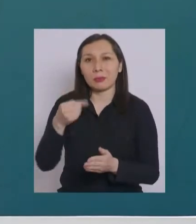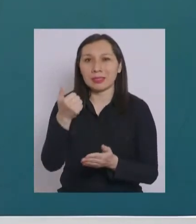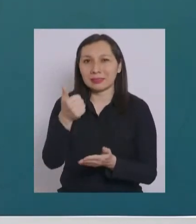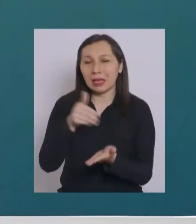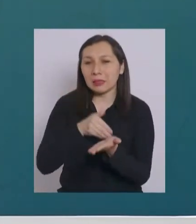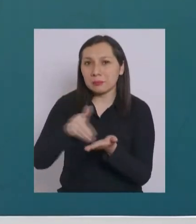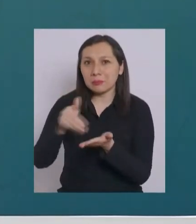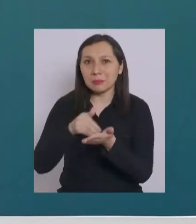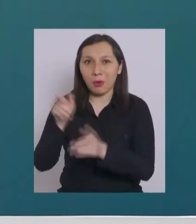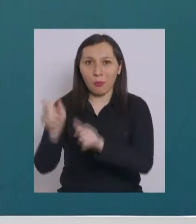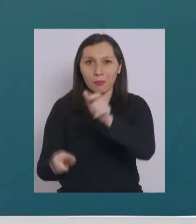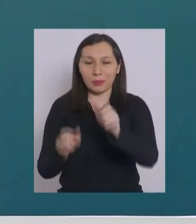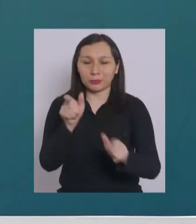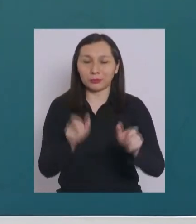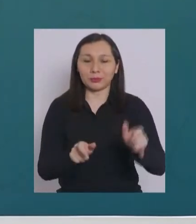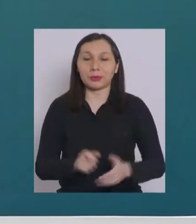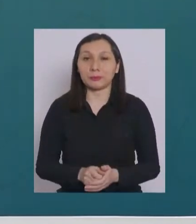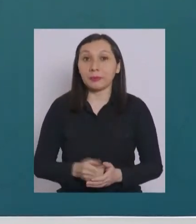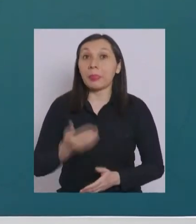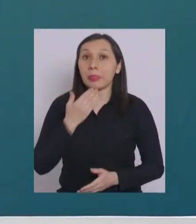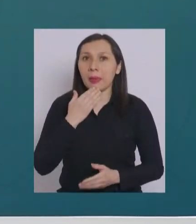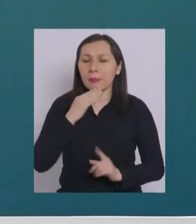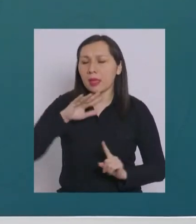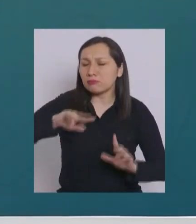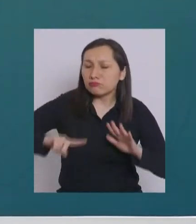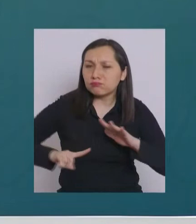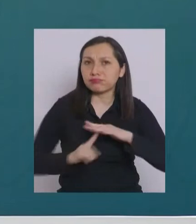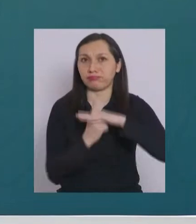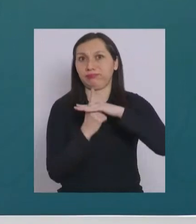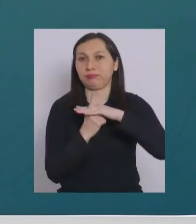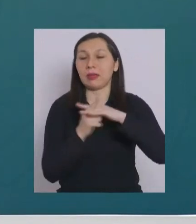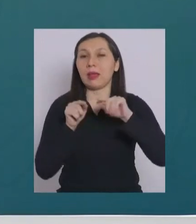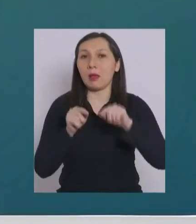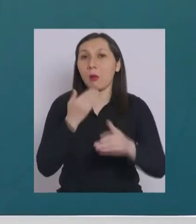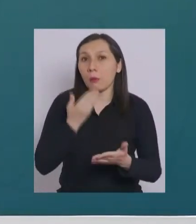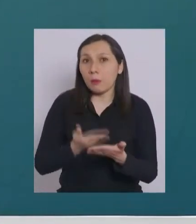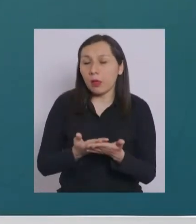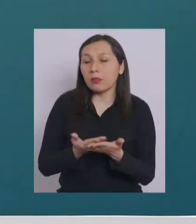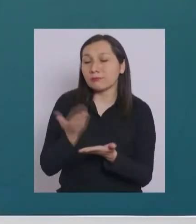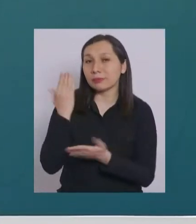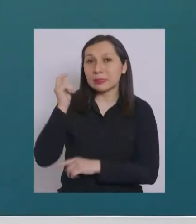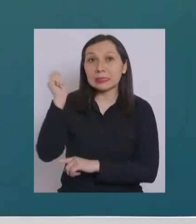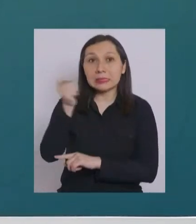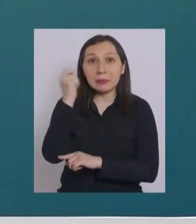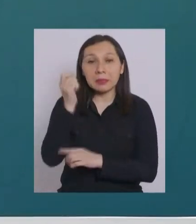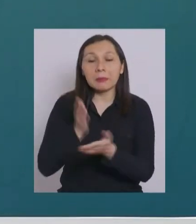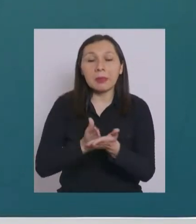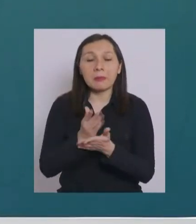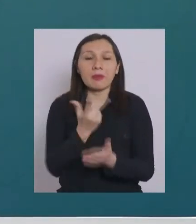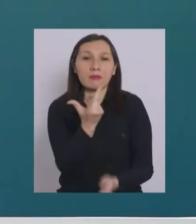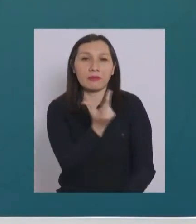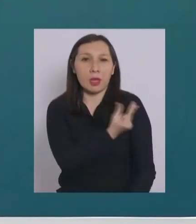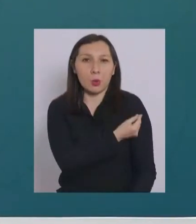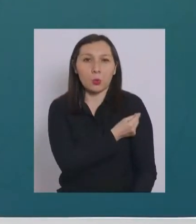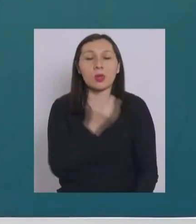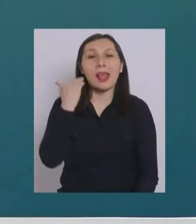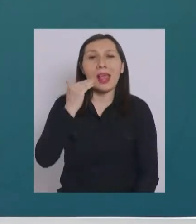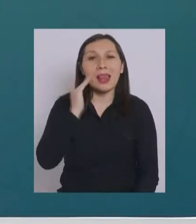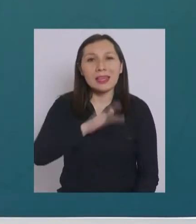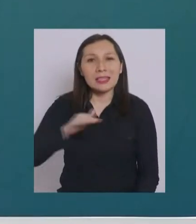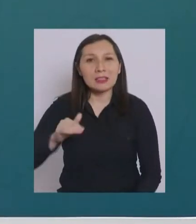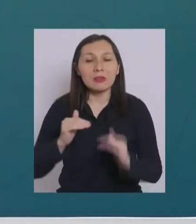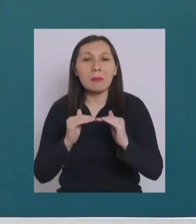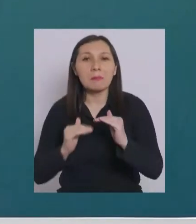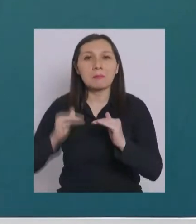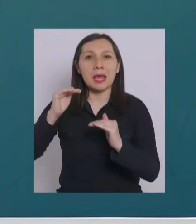more than 3.6 million persons. We were also pioneers when, in September, we started the